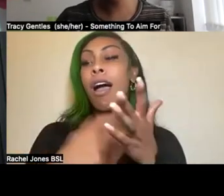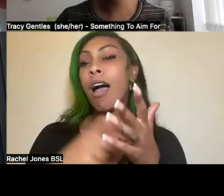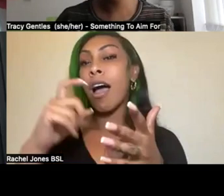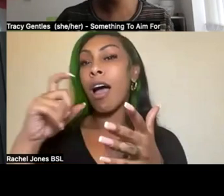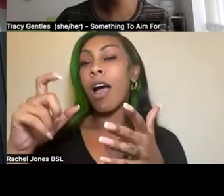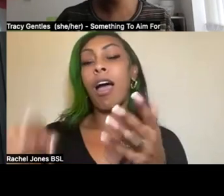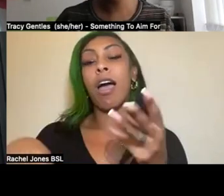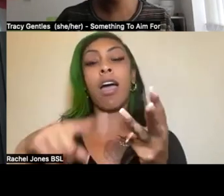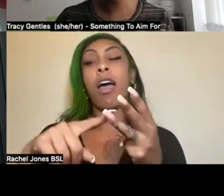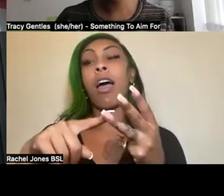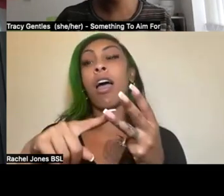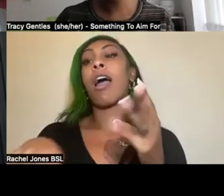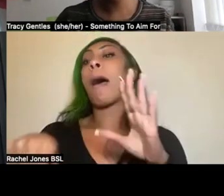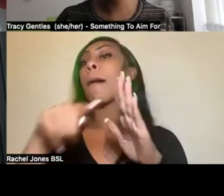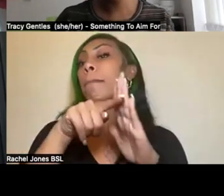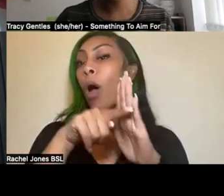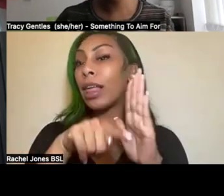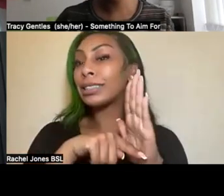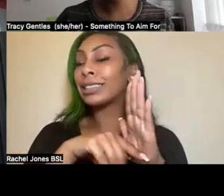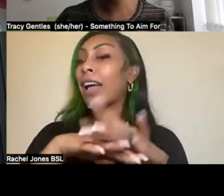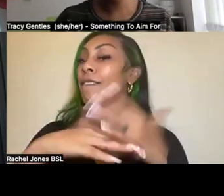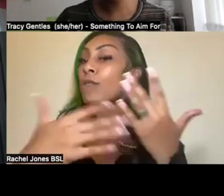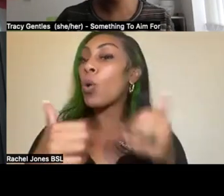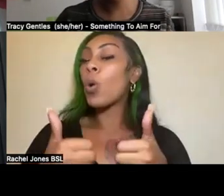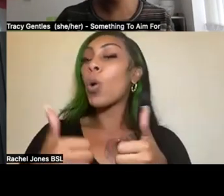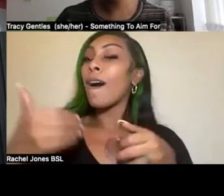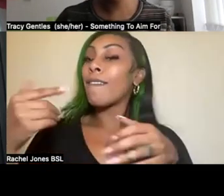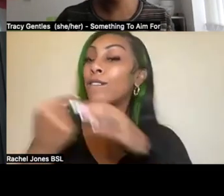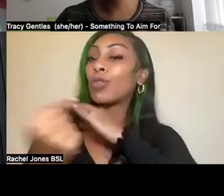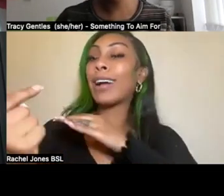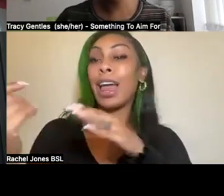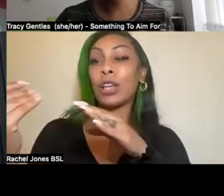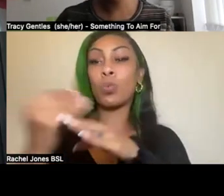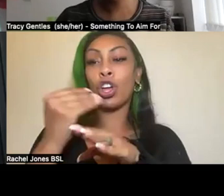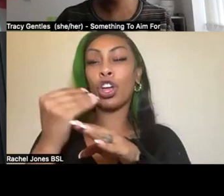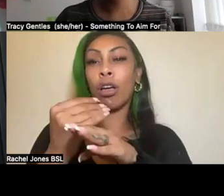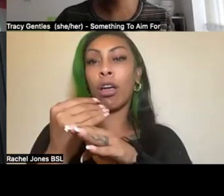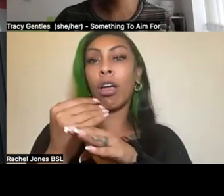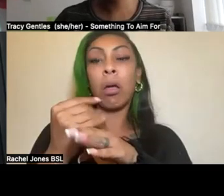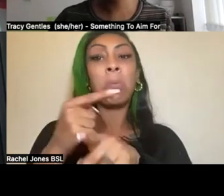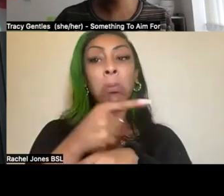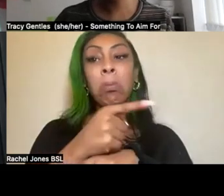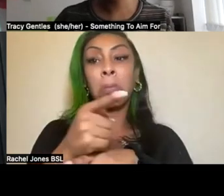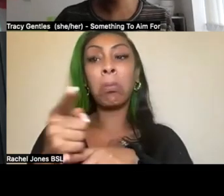policies for the employment of freelancers. You know, it feels like there's some really clear,